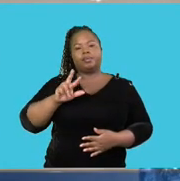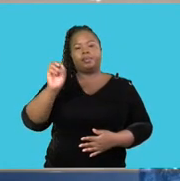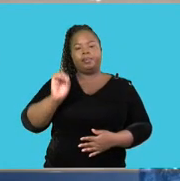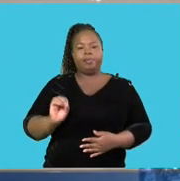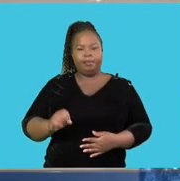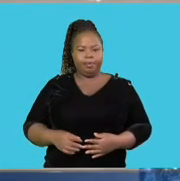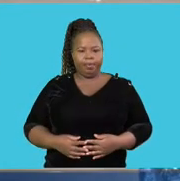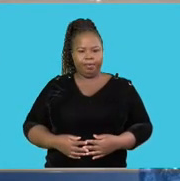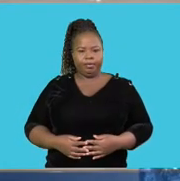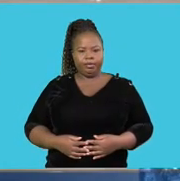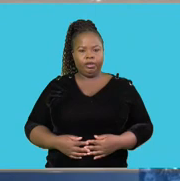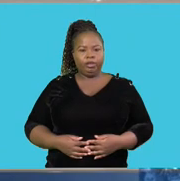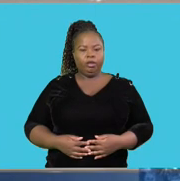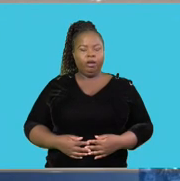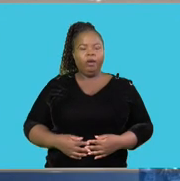8.8%.